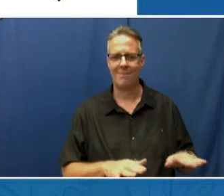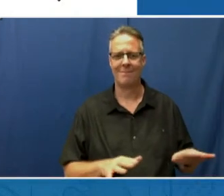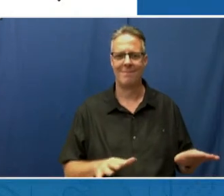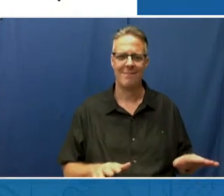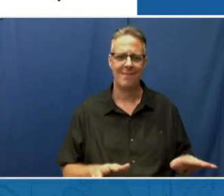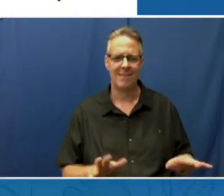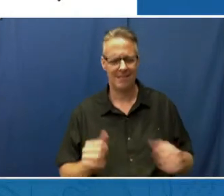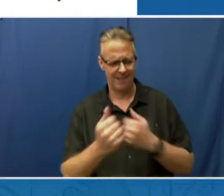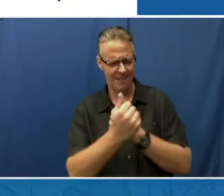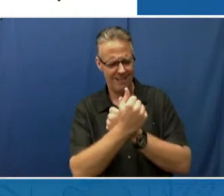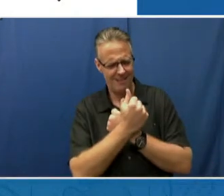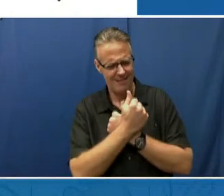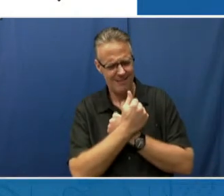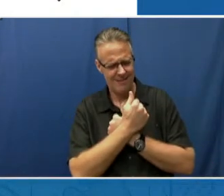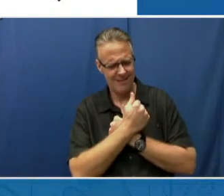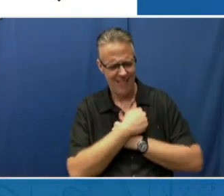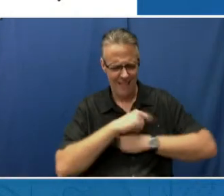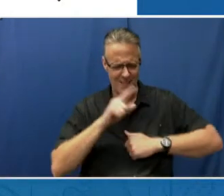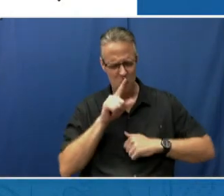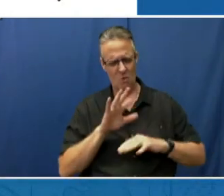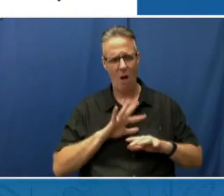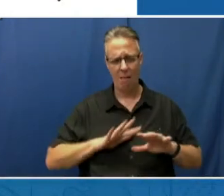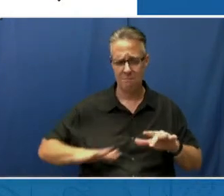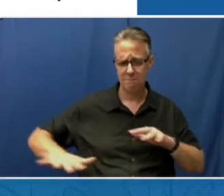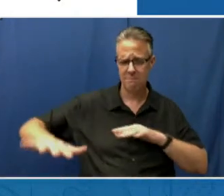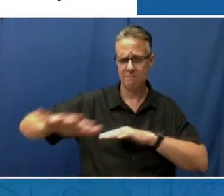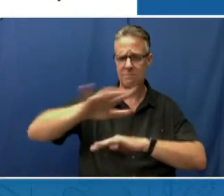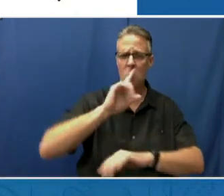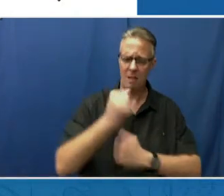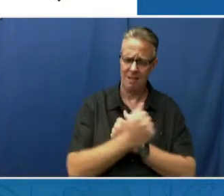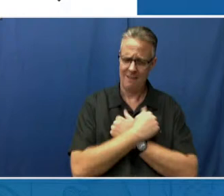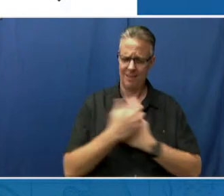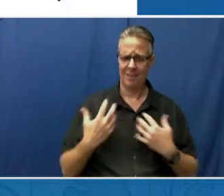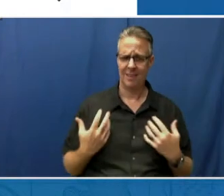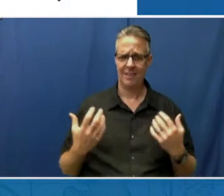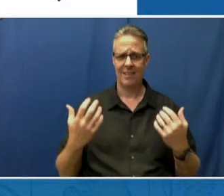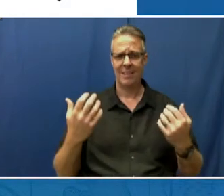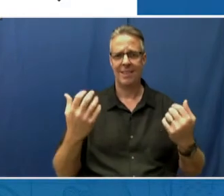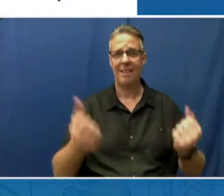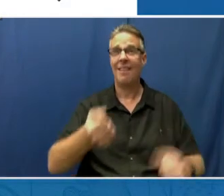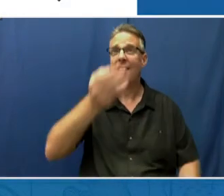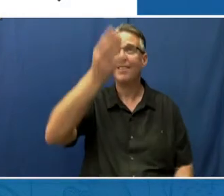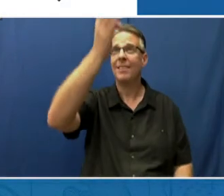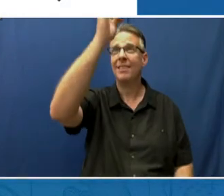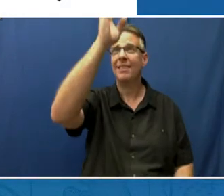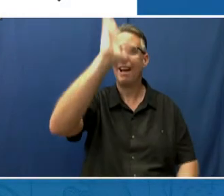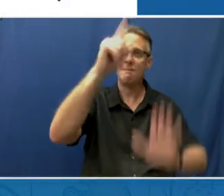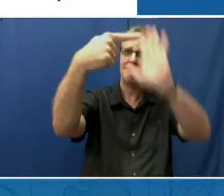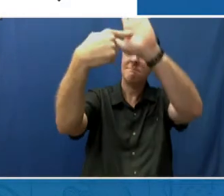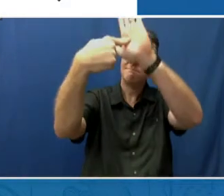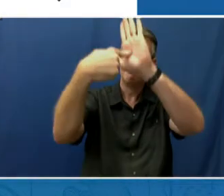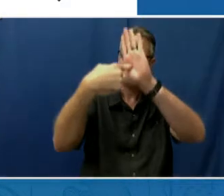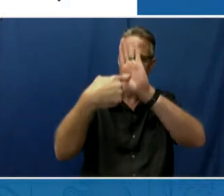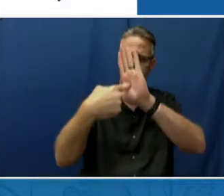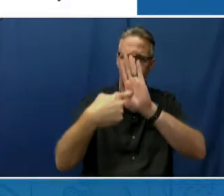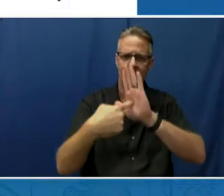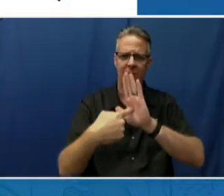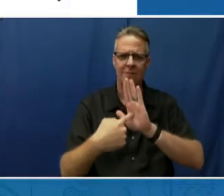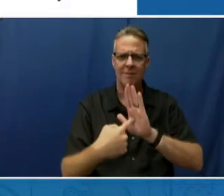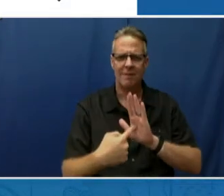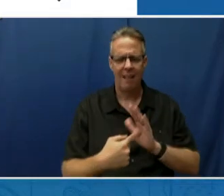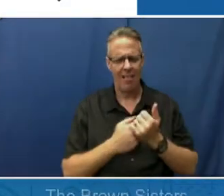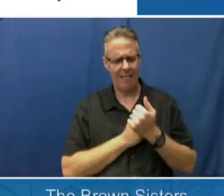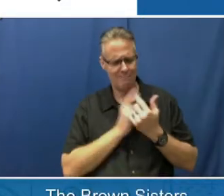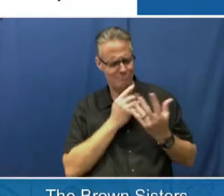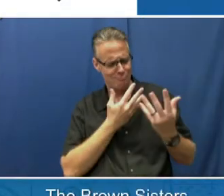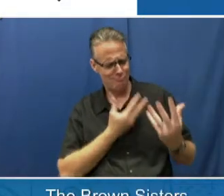Love covers, love heals, love is God revealed. Love is